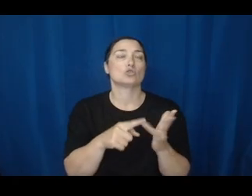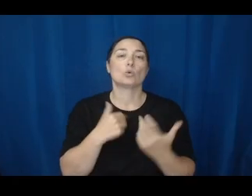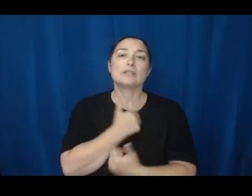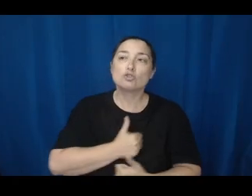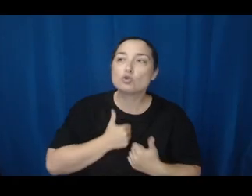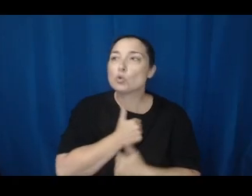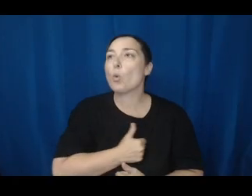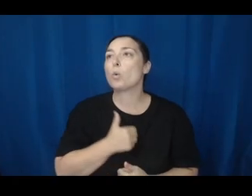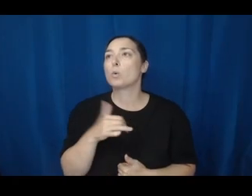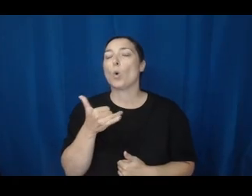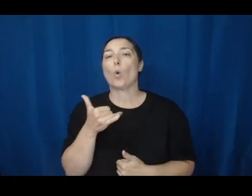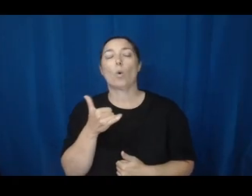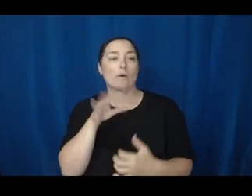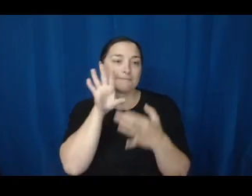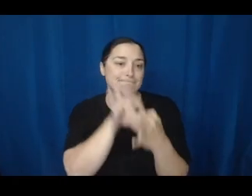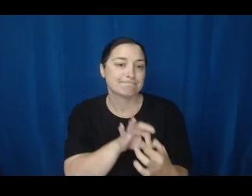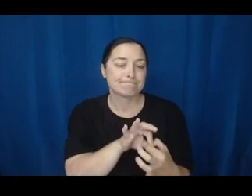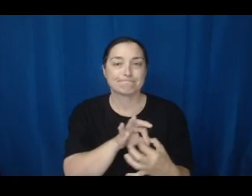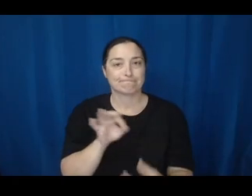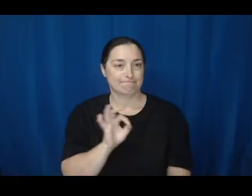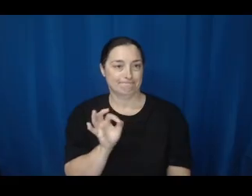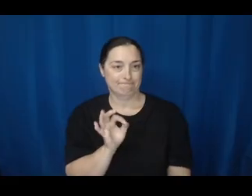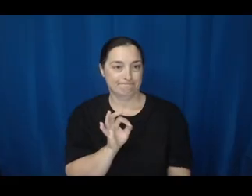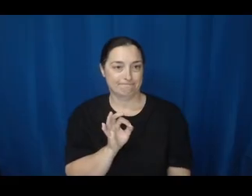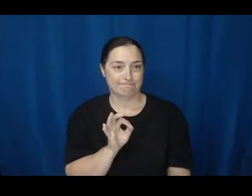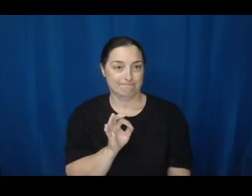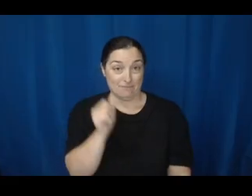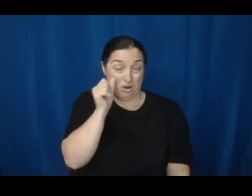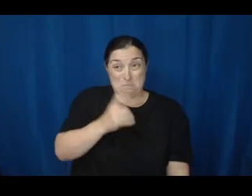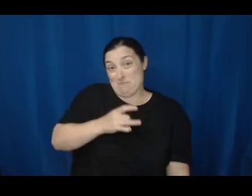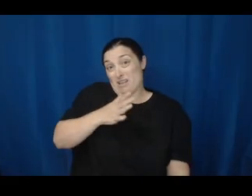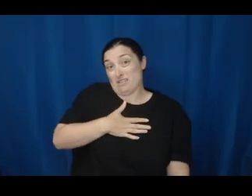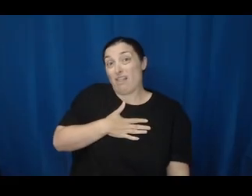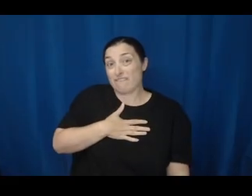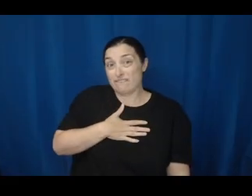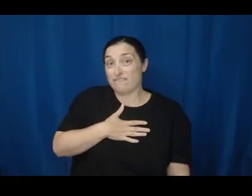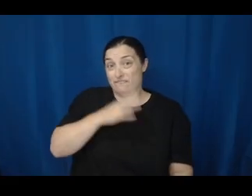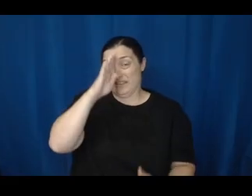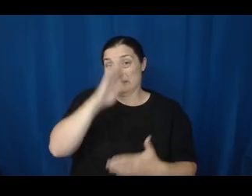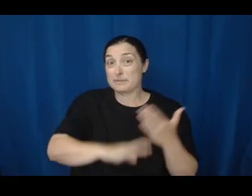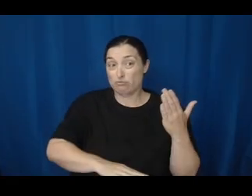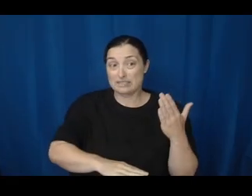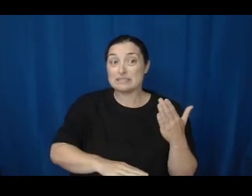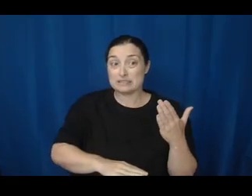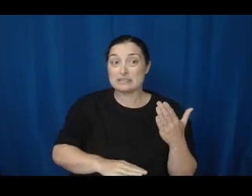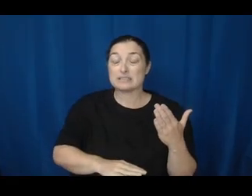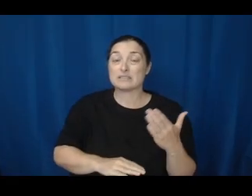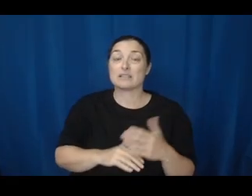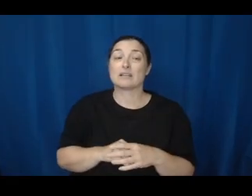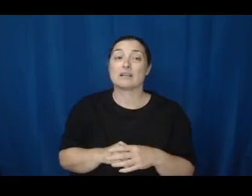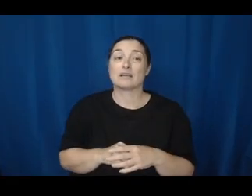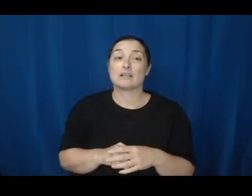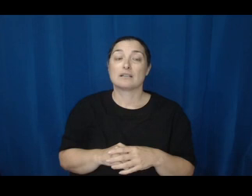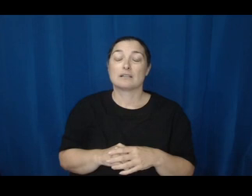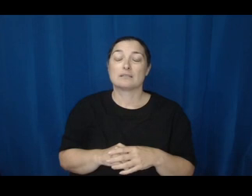what we're doing. I know this from first-hand experience from the program that I've joined. Ever since